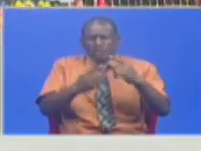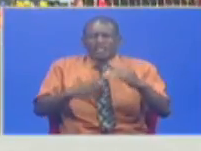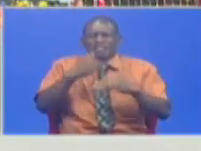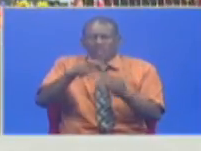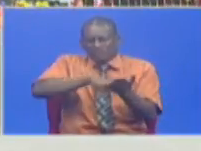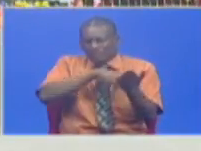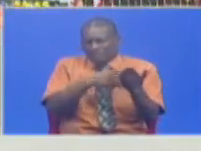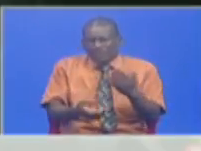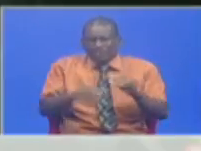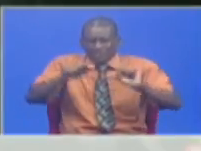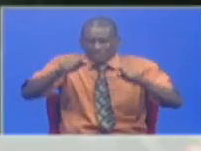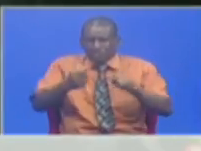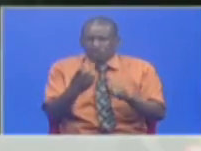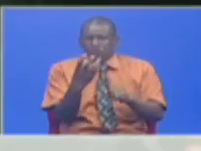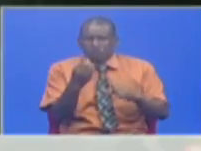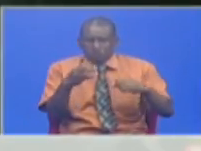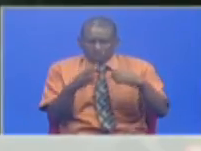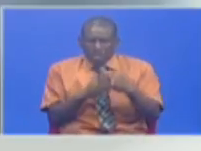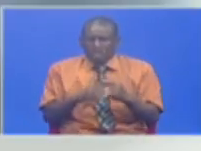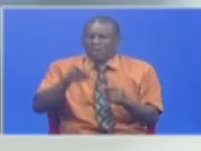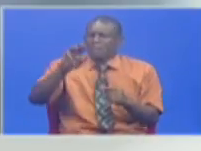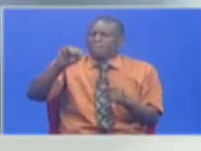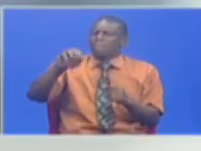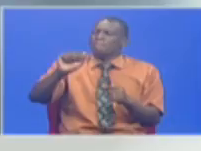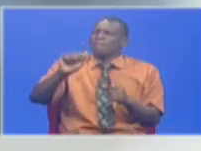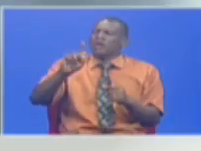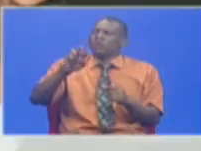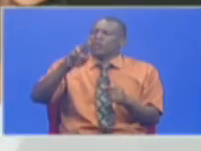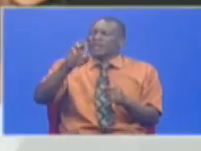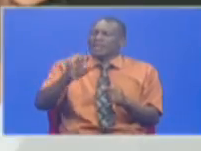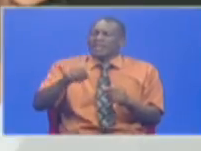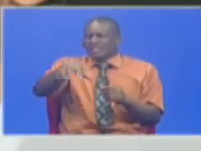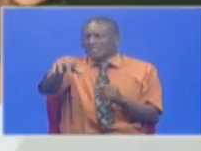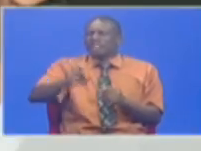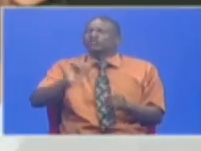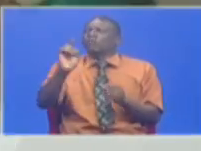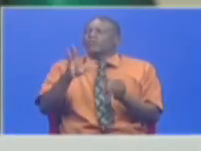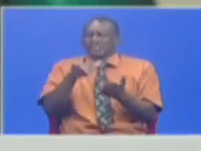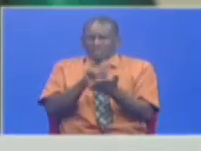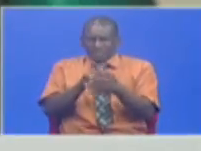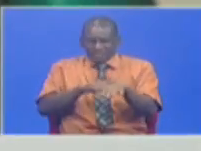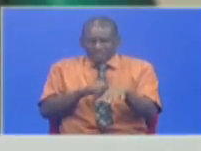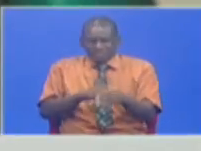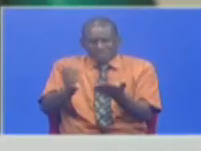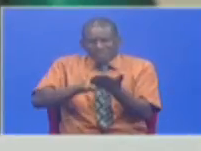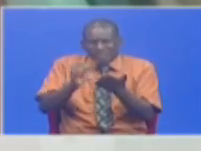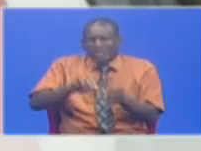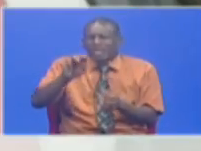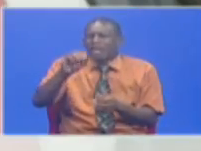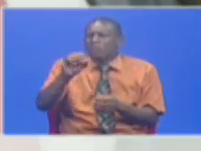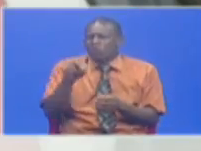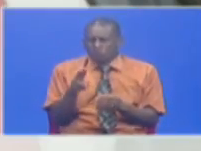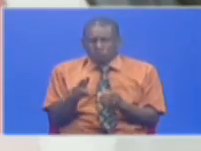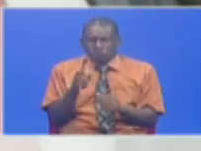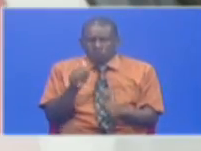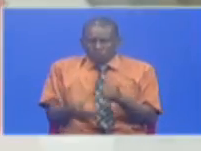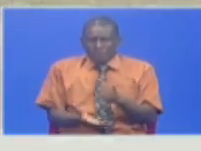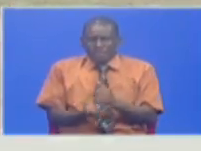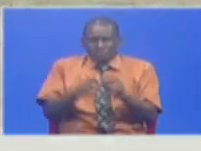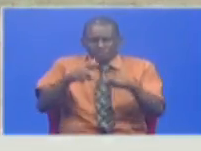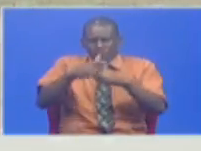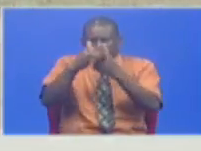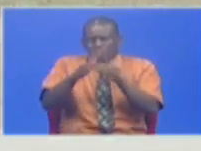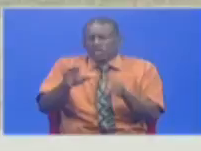in 2009, Chirau Ali Makwere, the transport minister at the time, signed an MOU that would enable engineer